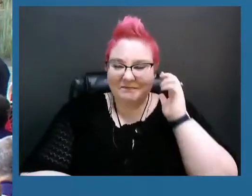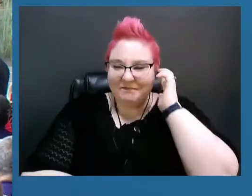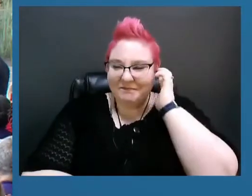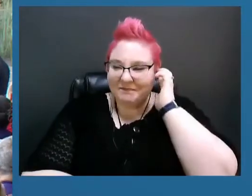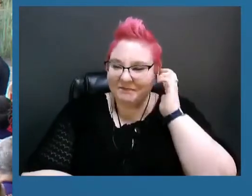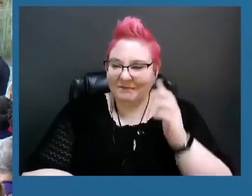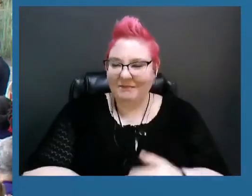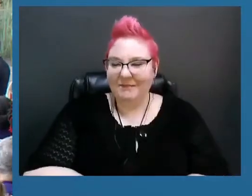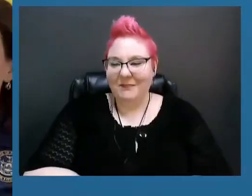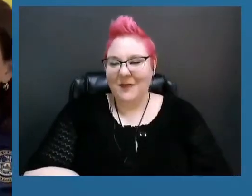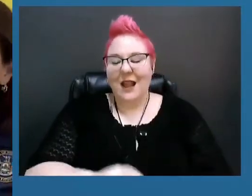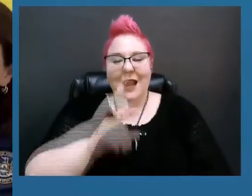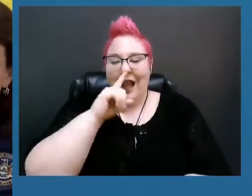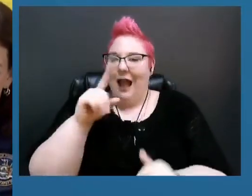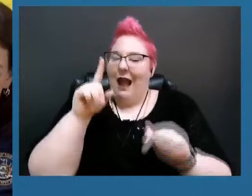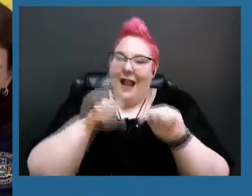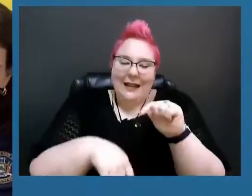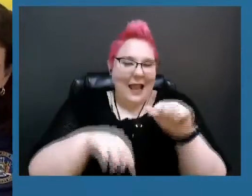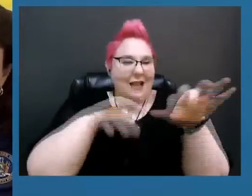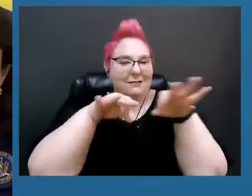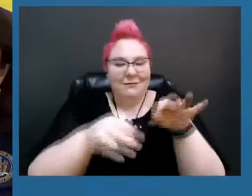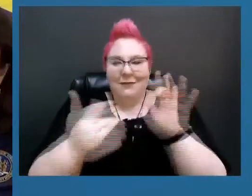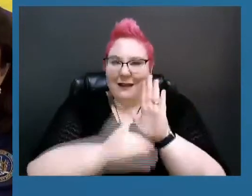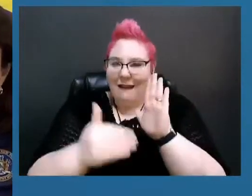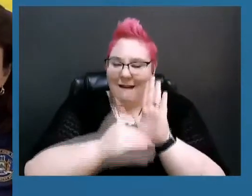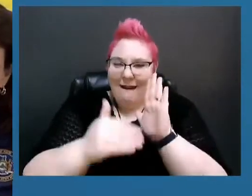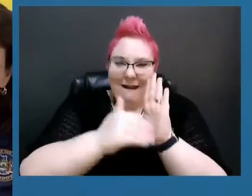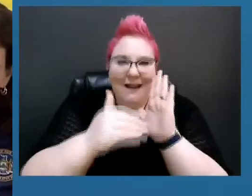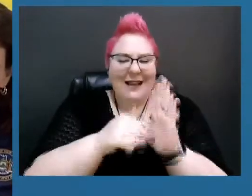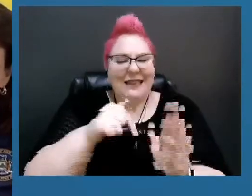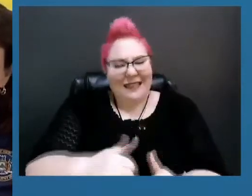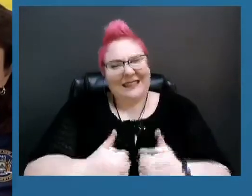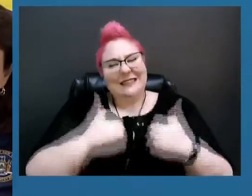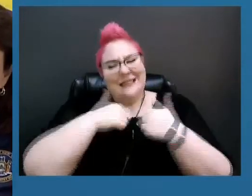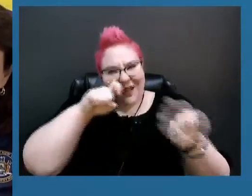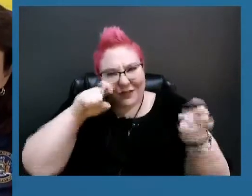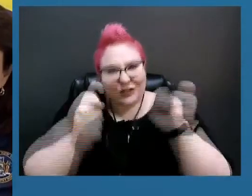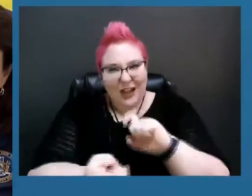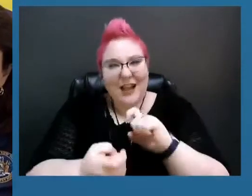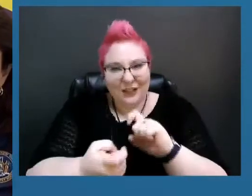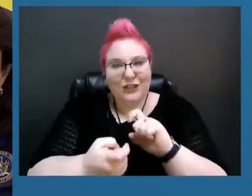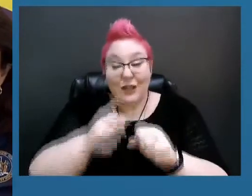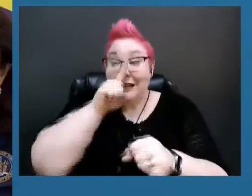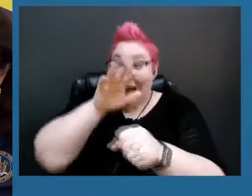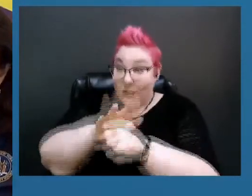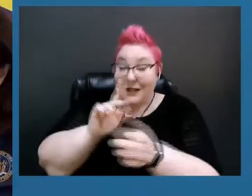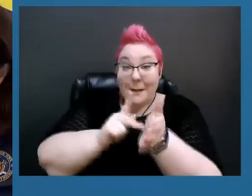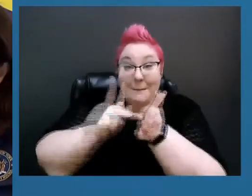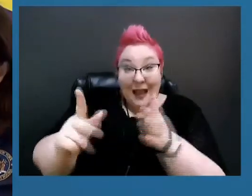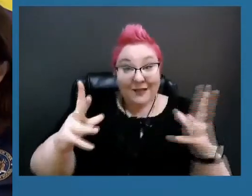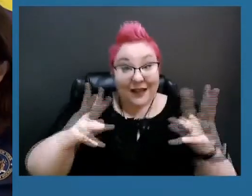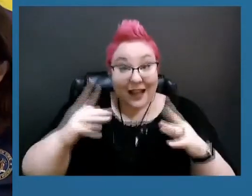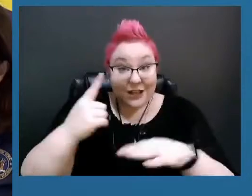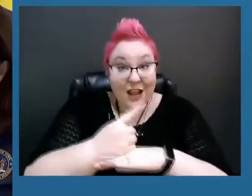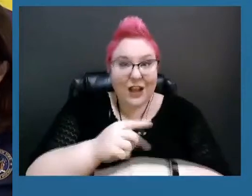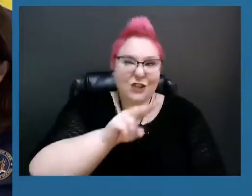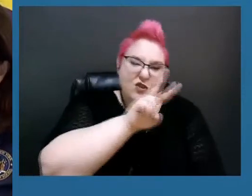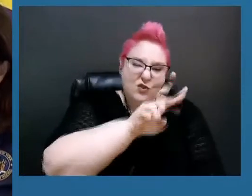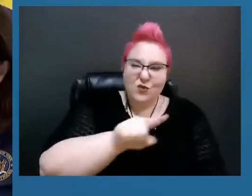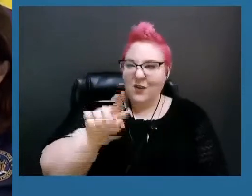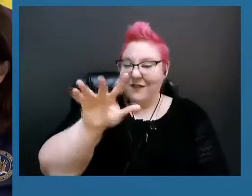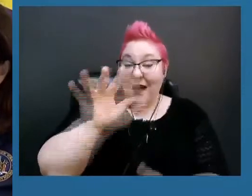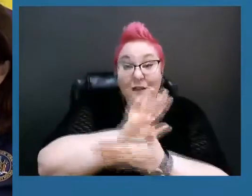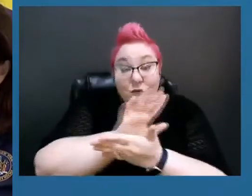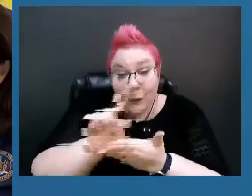I really can't say it enough. This is life-changing. Guaranteed paid vacation days, 2 to 5 weeks for the first time that New